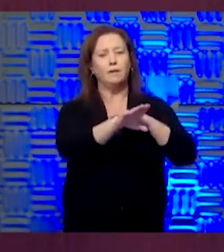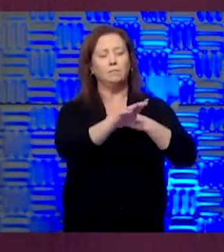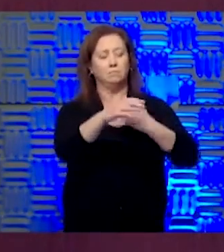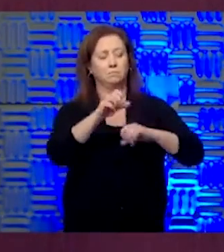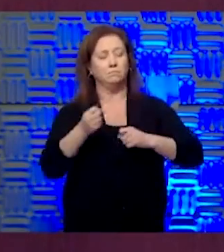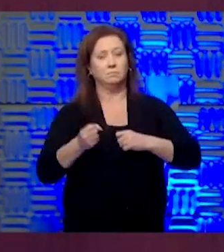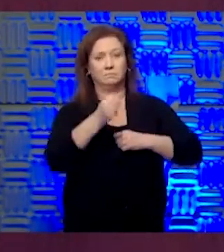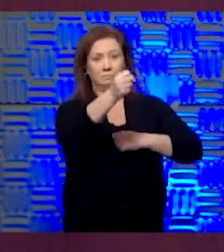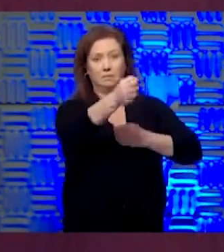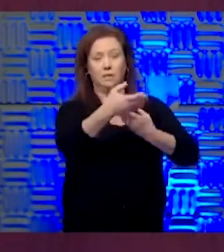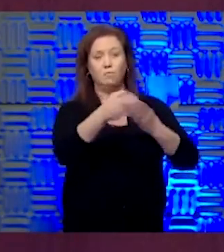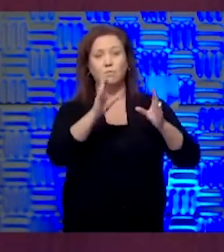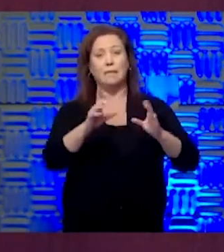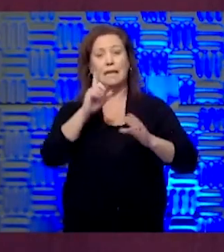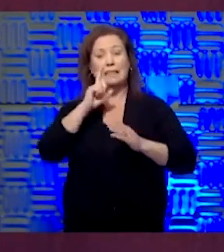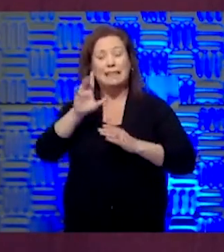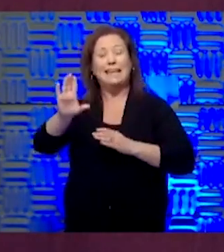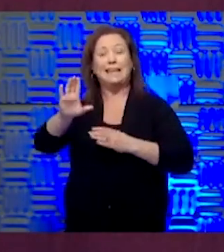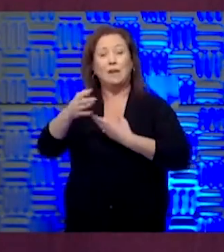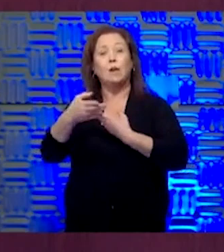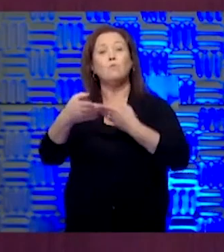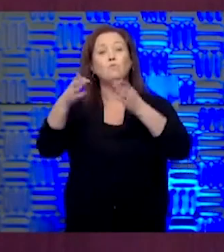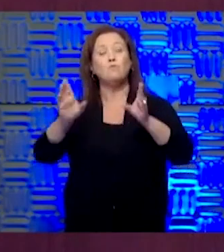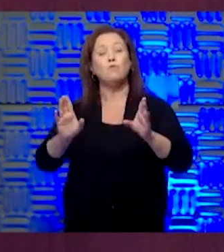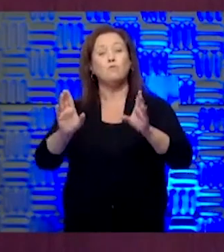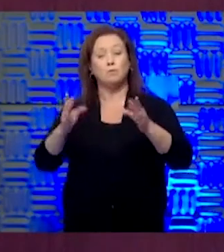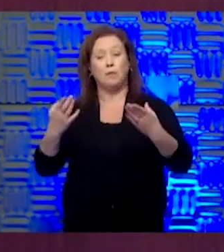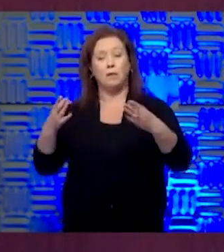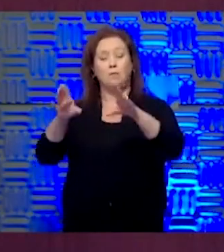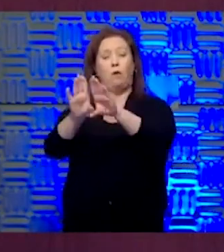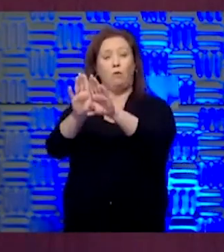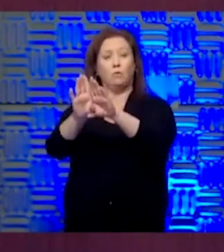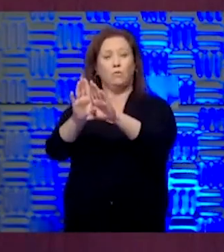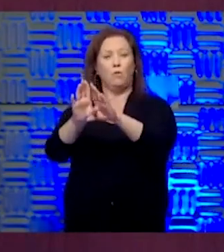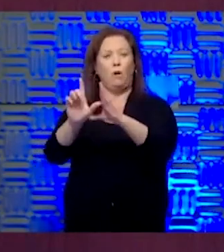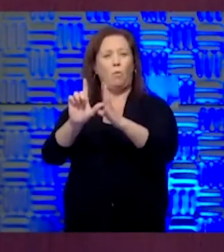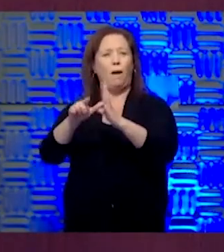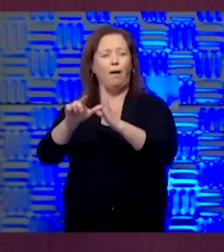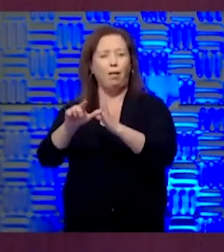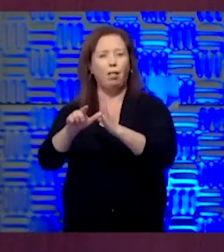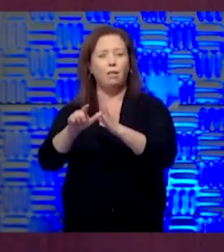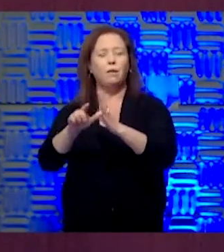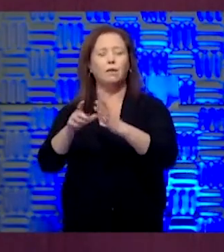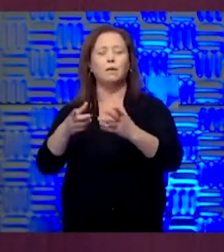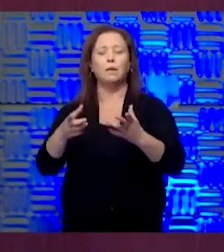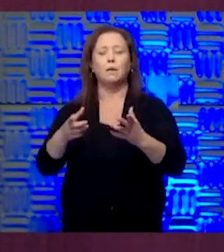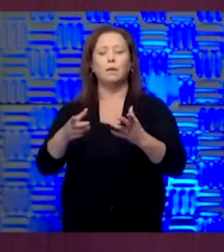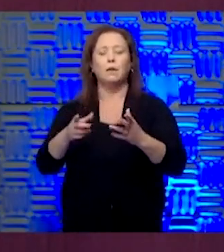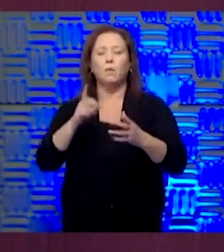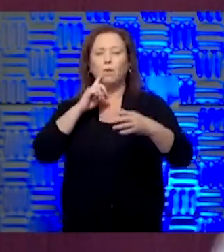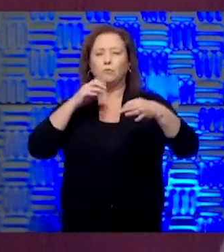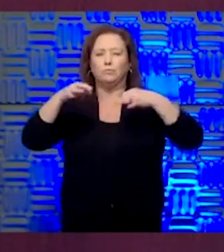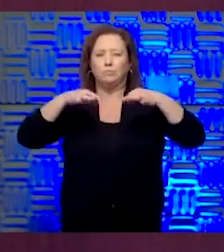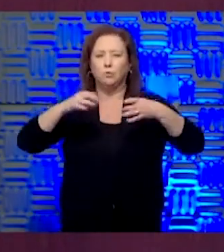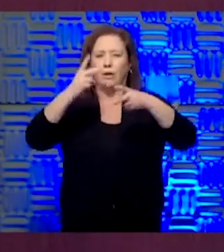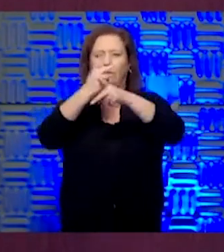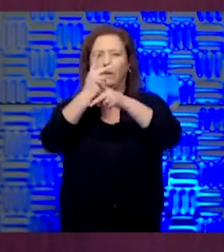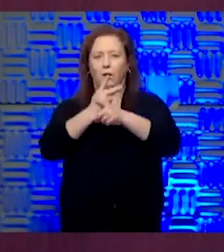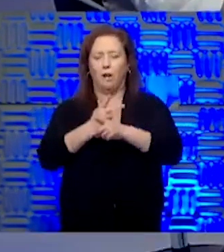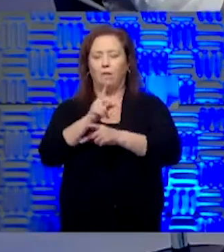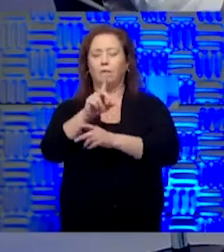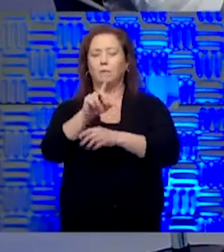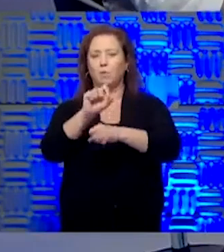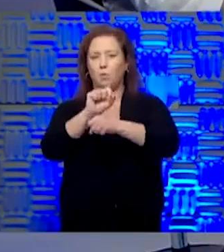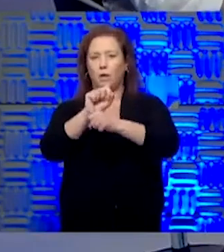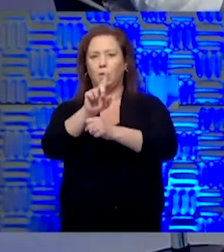to leave rooms that have had aerosolizing type procedures closed for a period of time after use. We're still working through the details on that and working with Dana and his